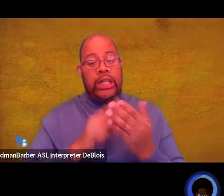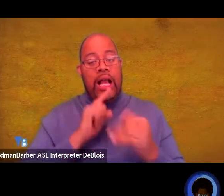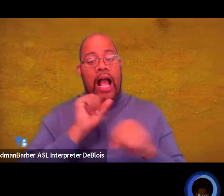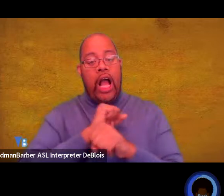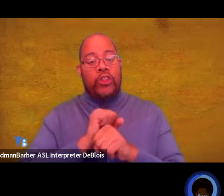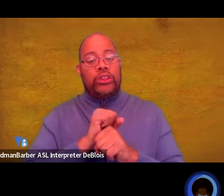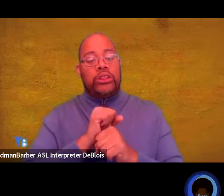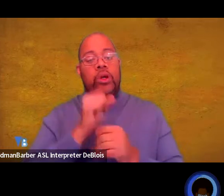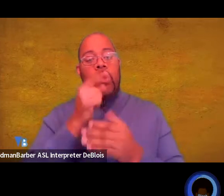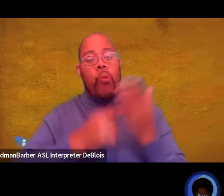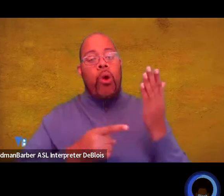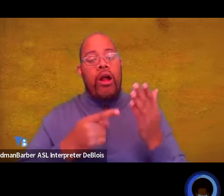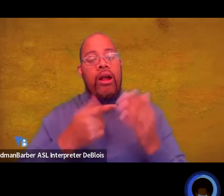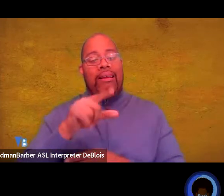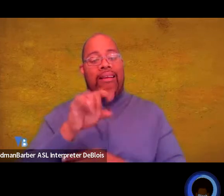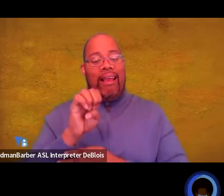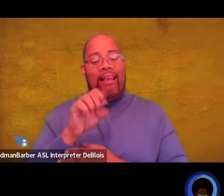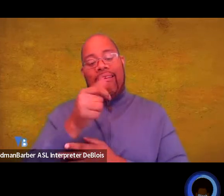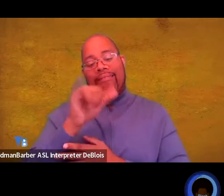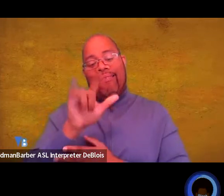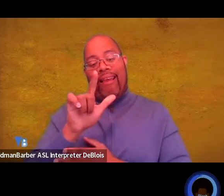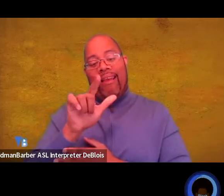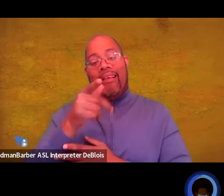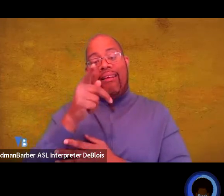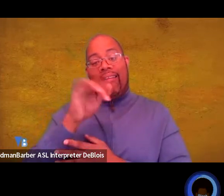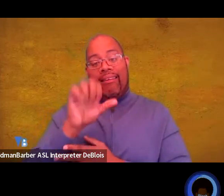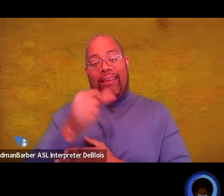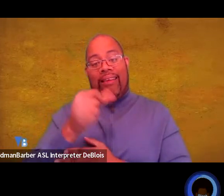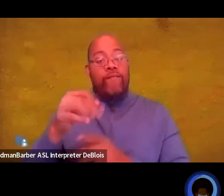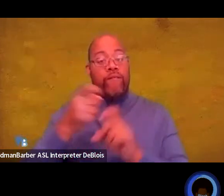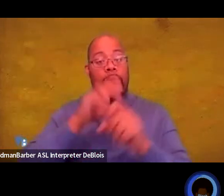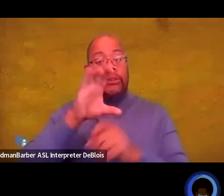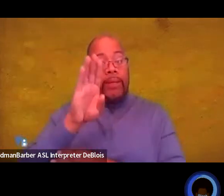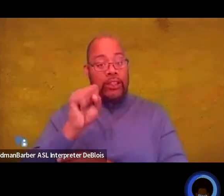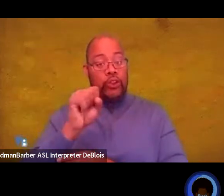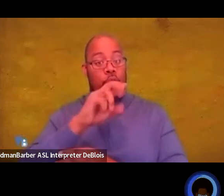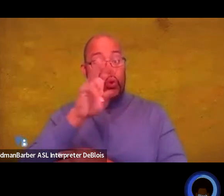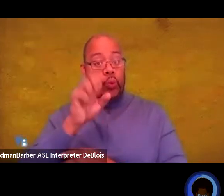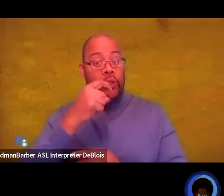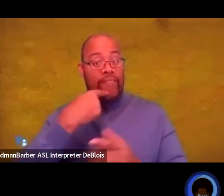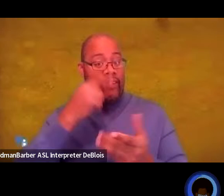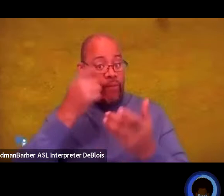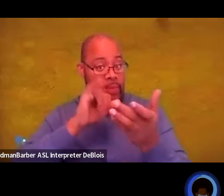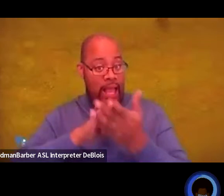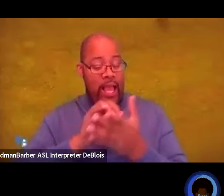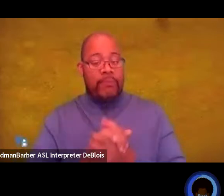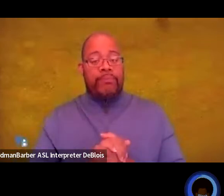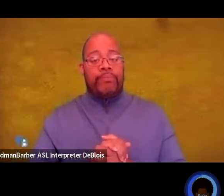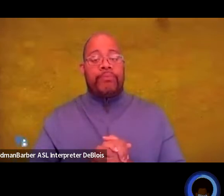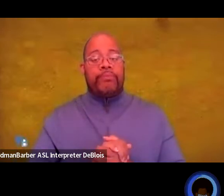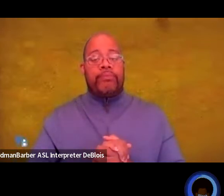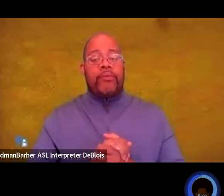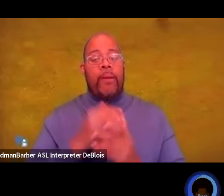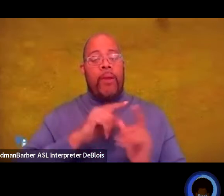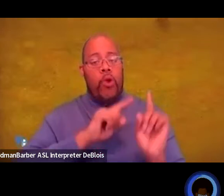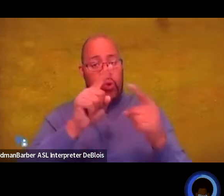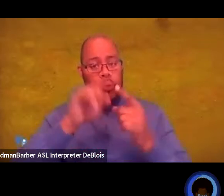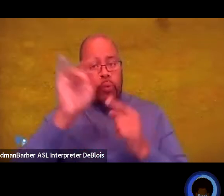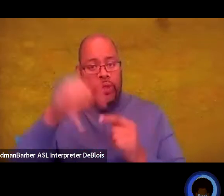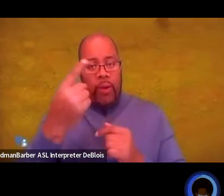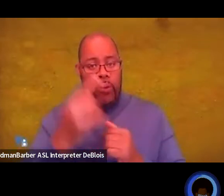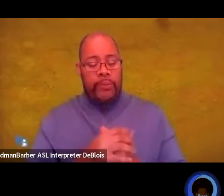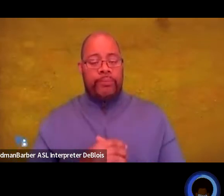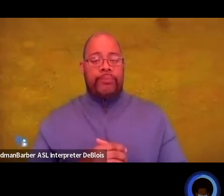actually what Gail King of CBS News had to say. So let me move over to that.